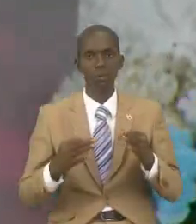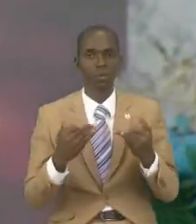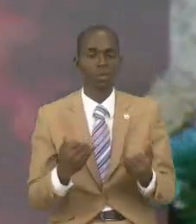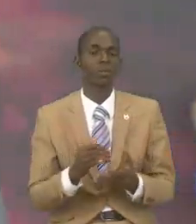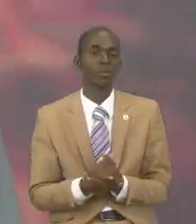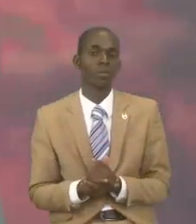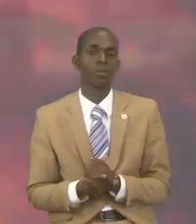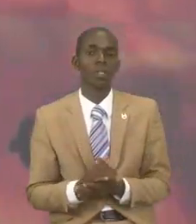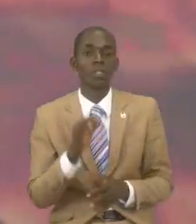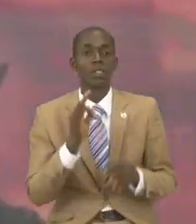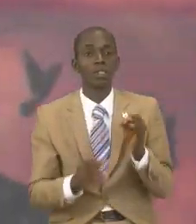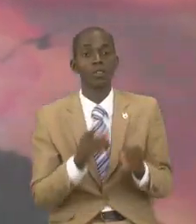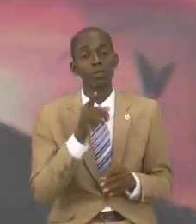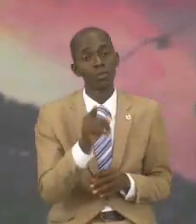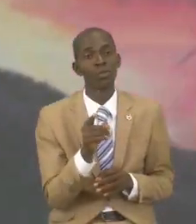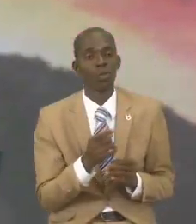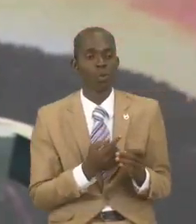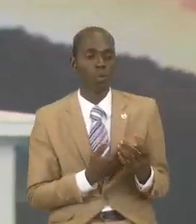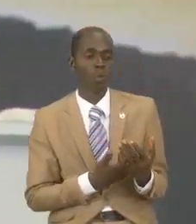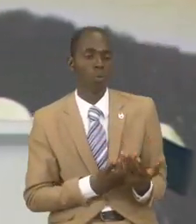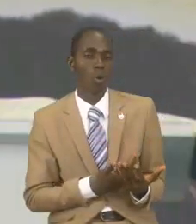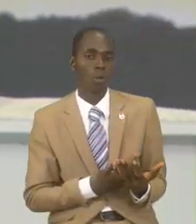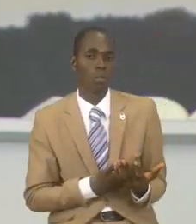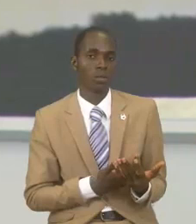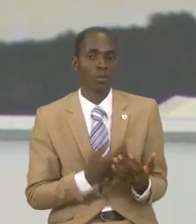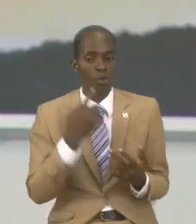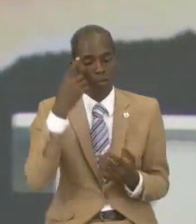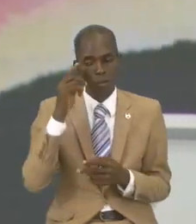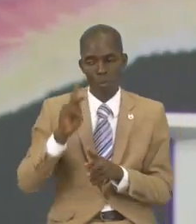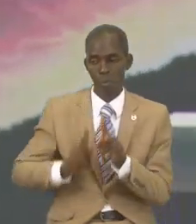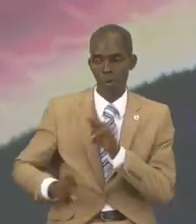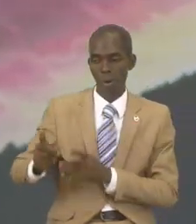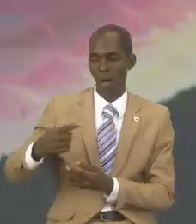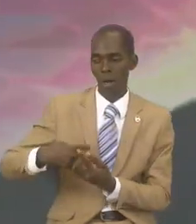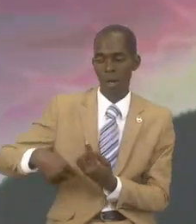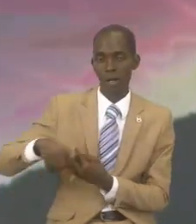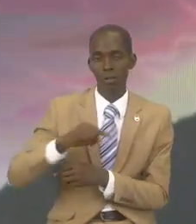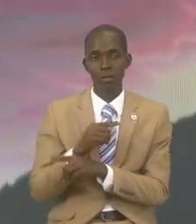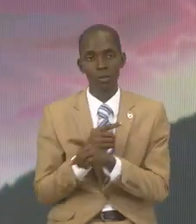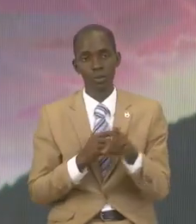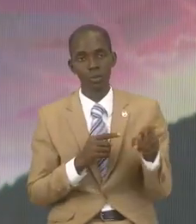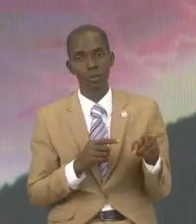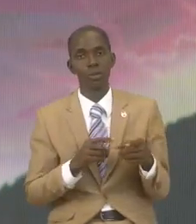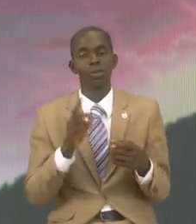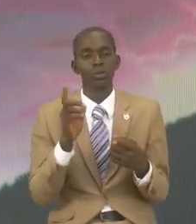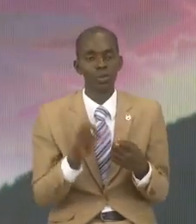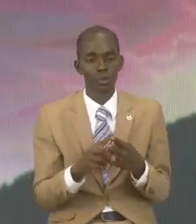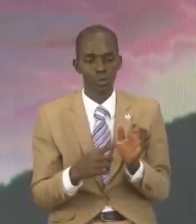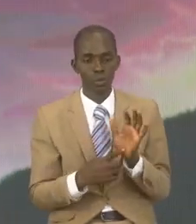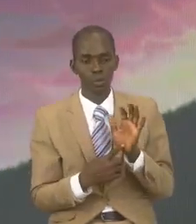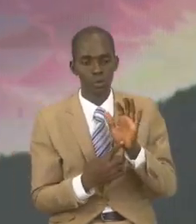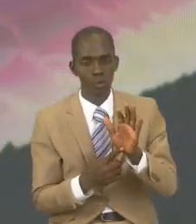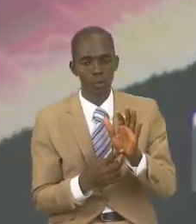if you wait for people around you to manifest,